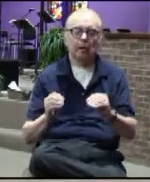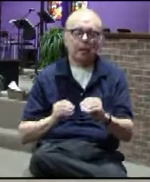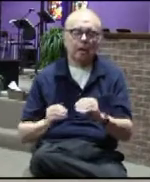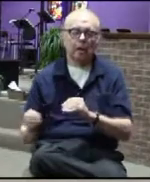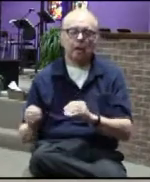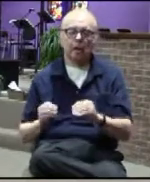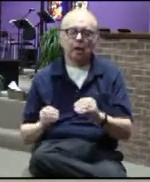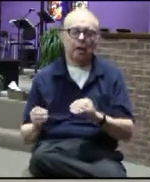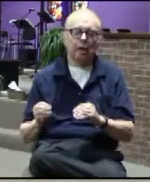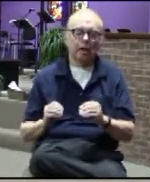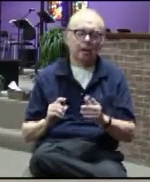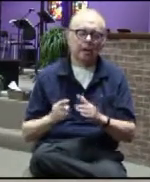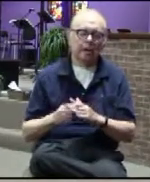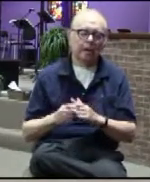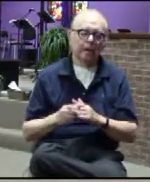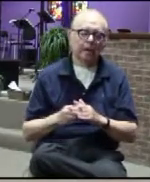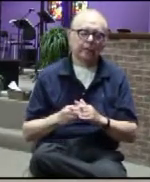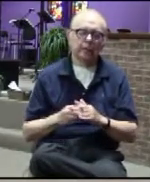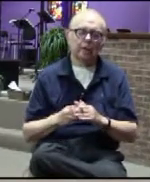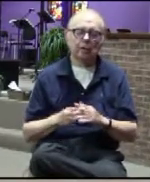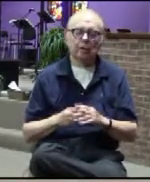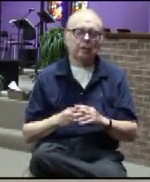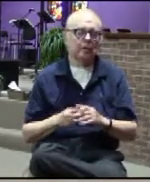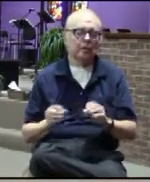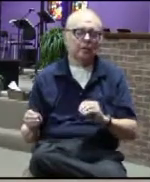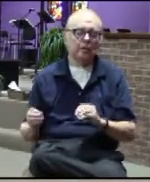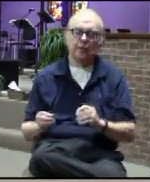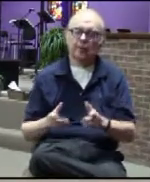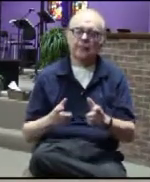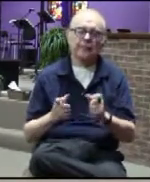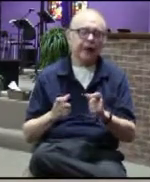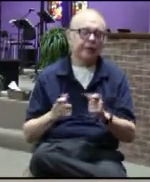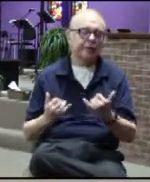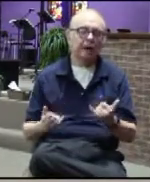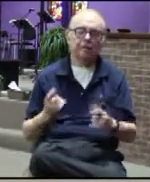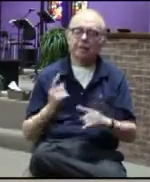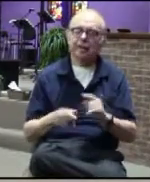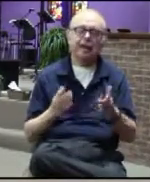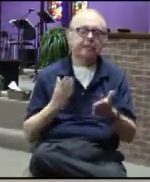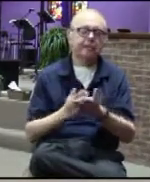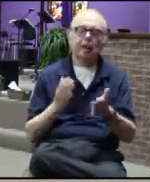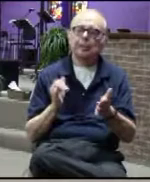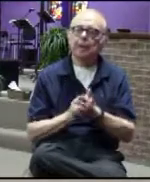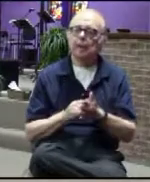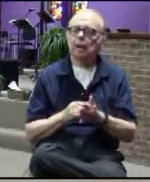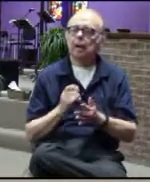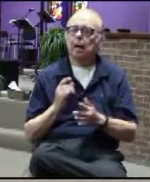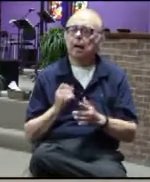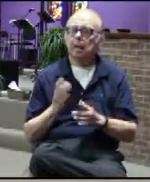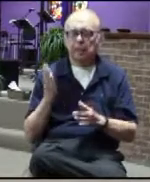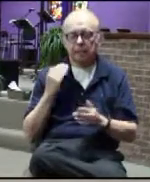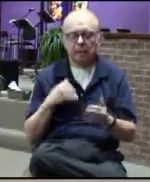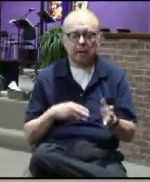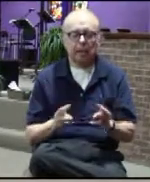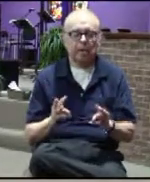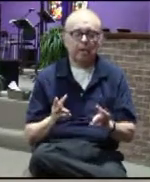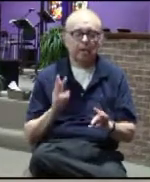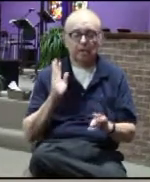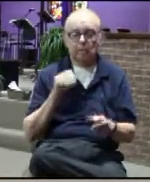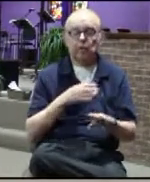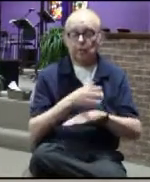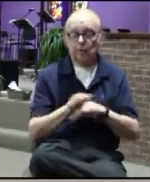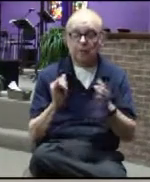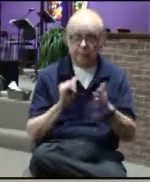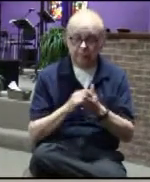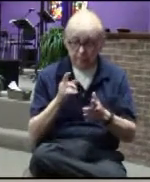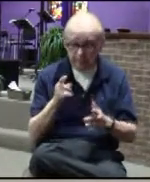baby it started rolling and a rocking and then you ain't stopping it you get in its way and it's gonna roll right